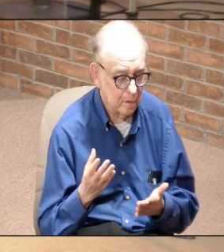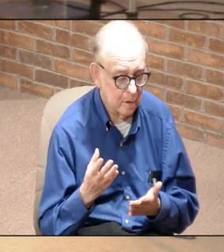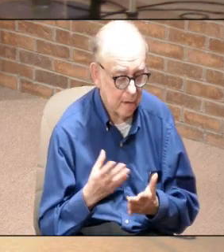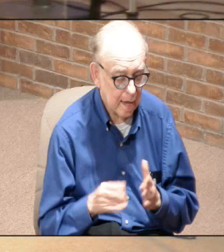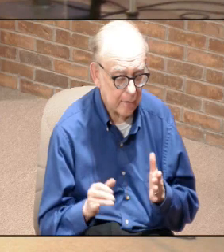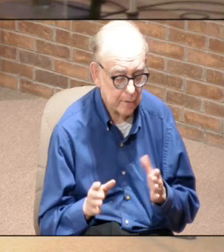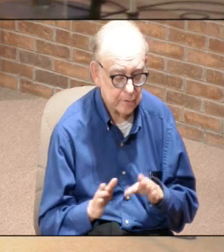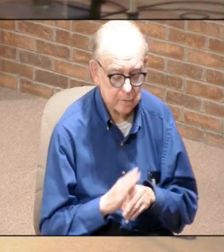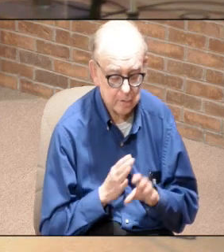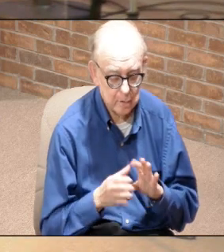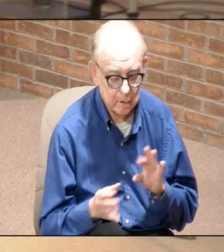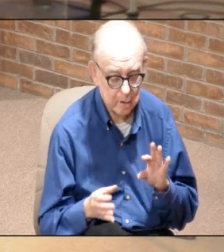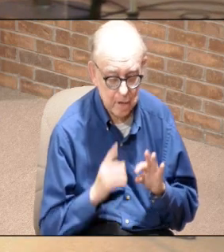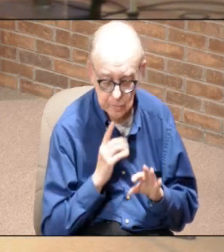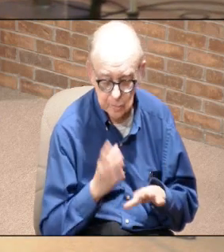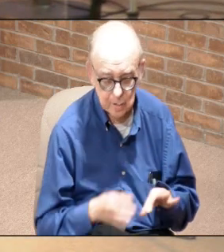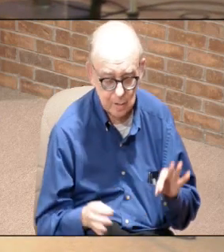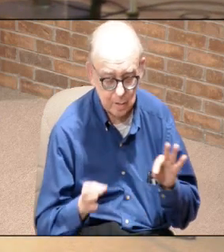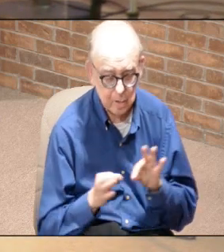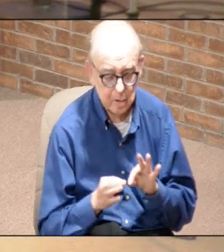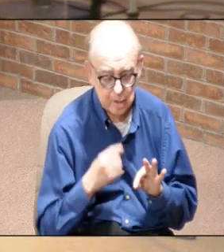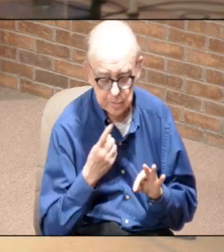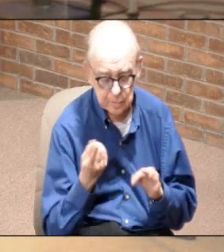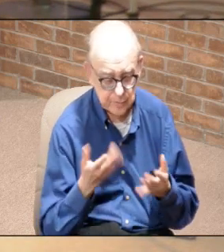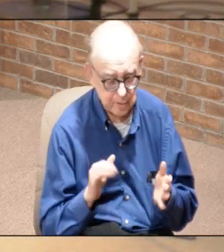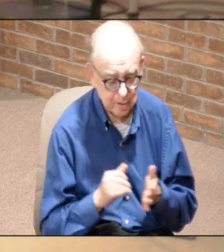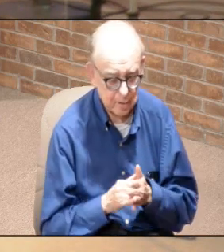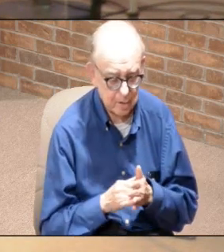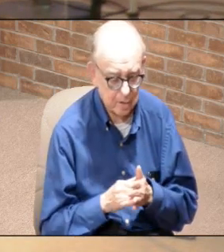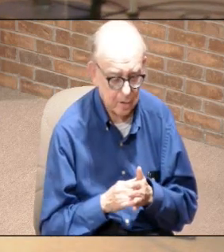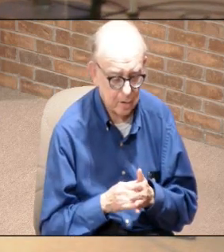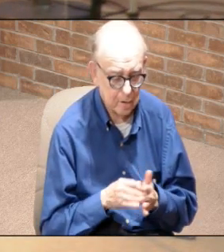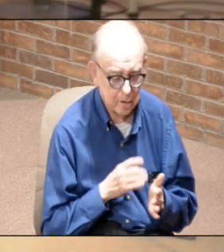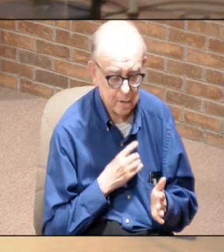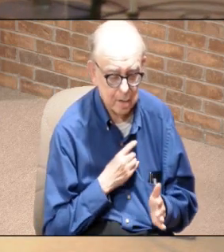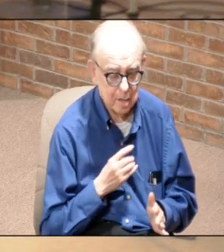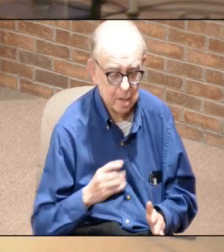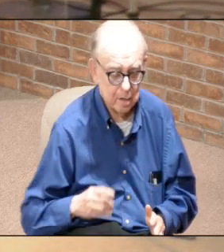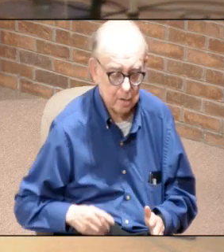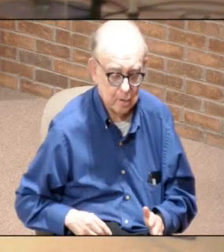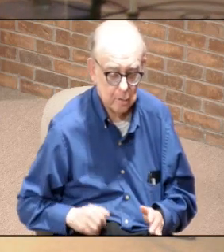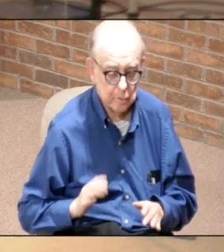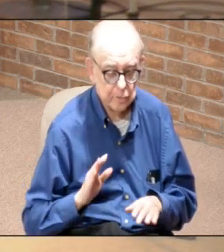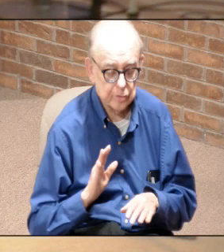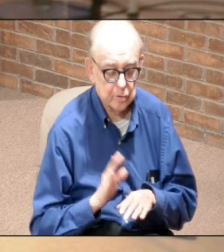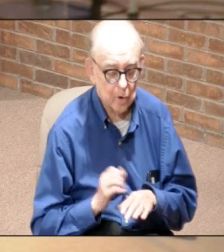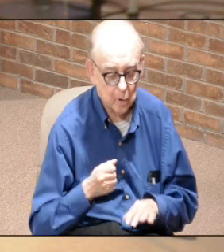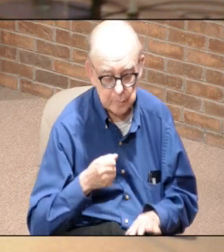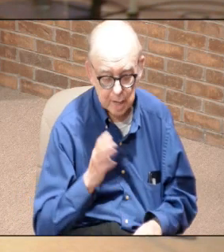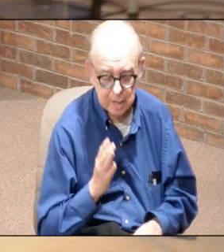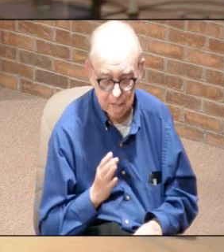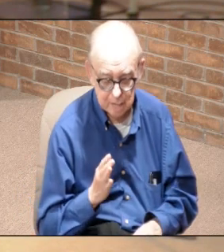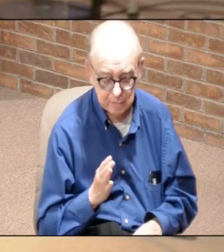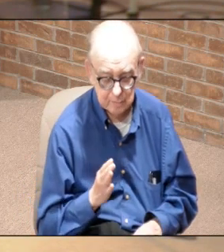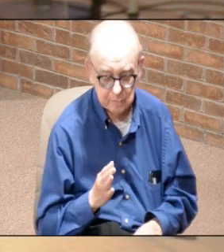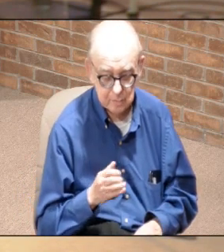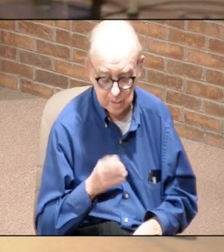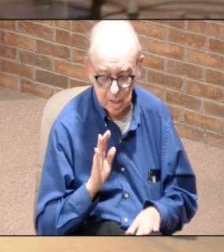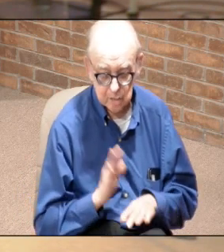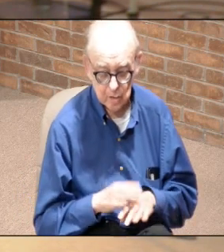whole story that is important. And we told you already. He was called by God. God called him,